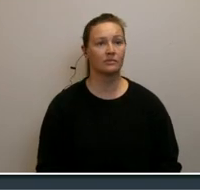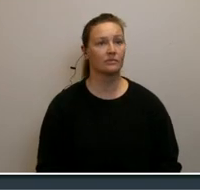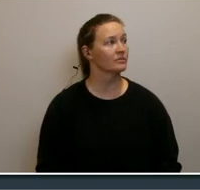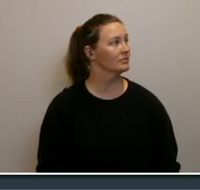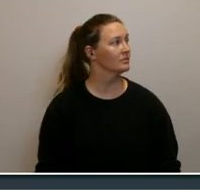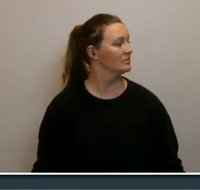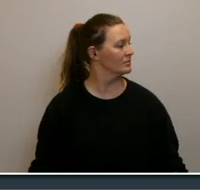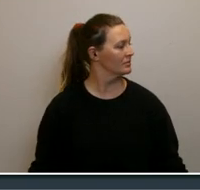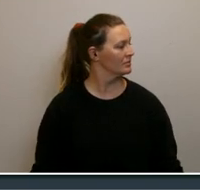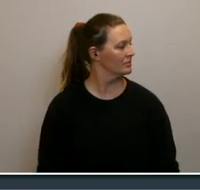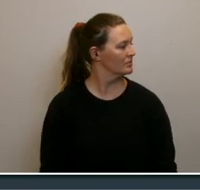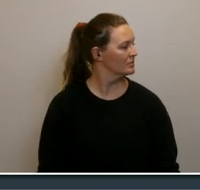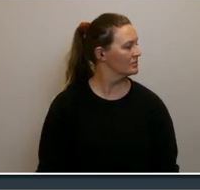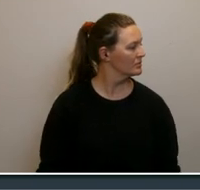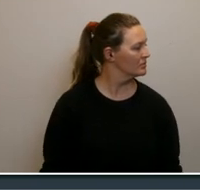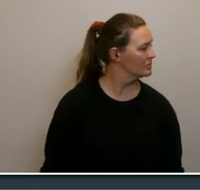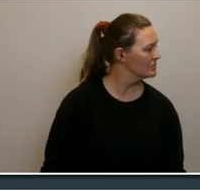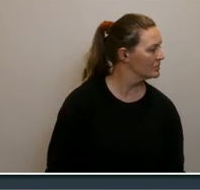It does miracles, does it?